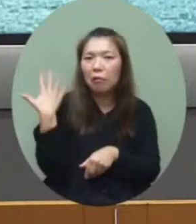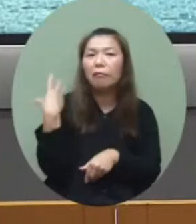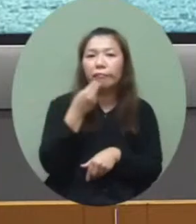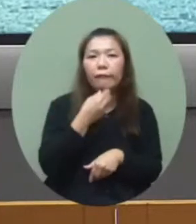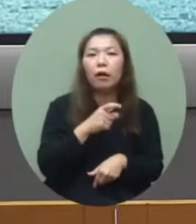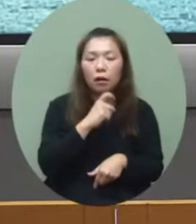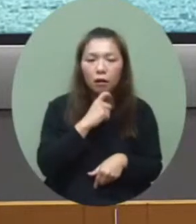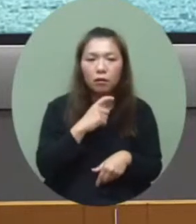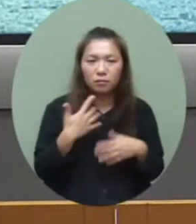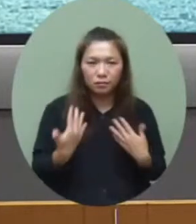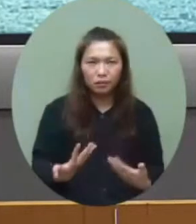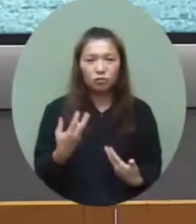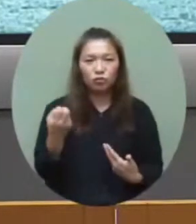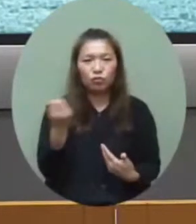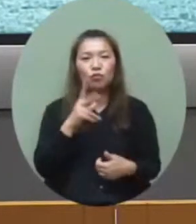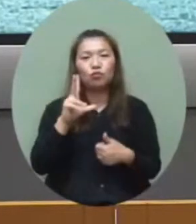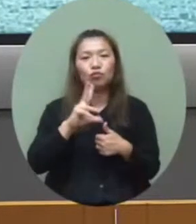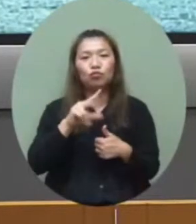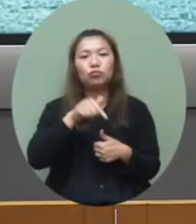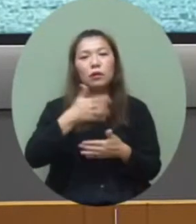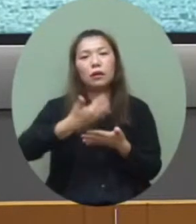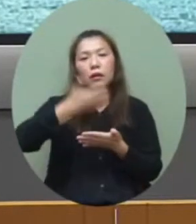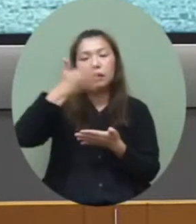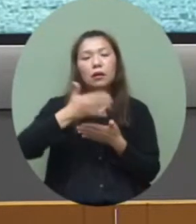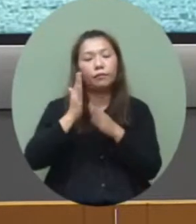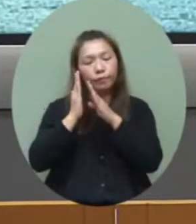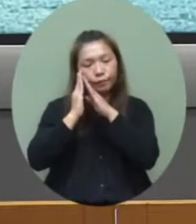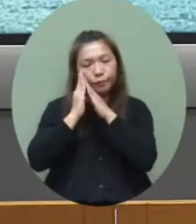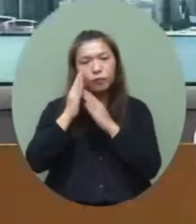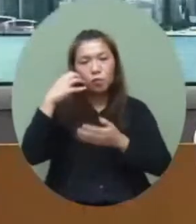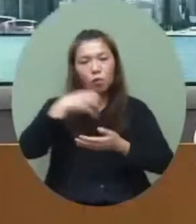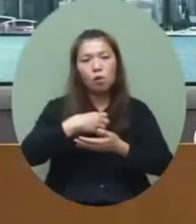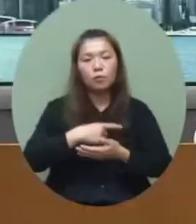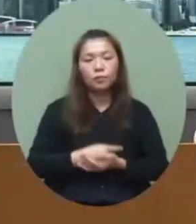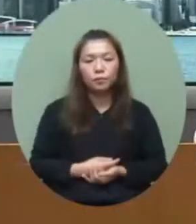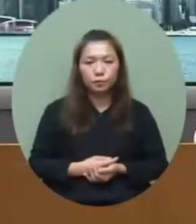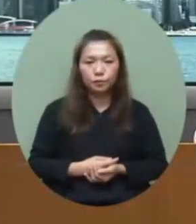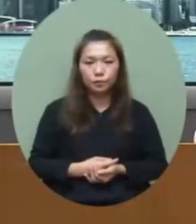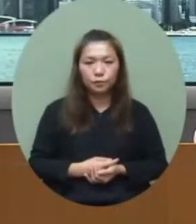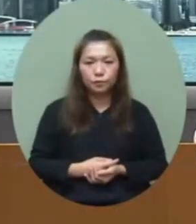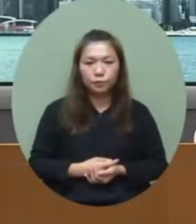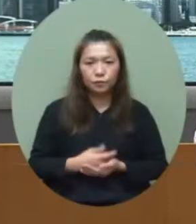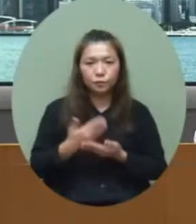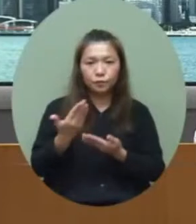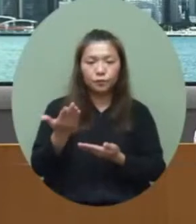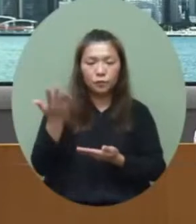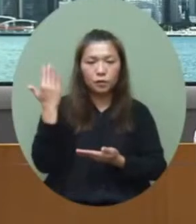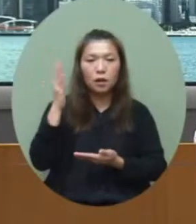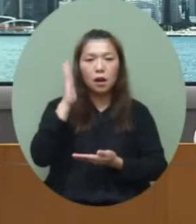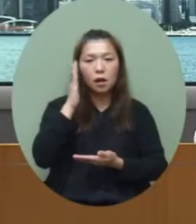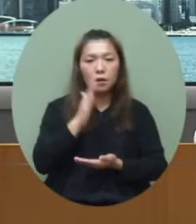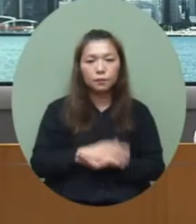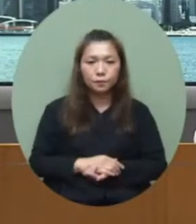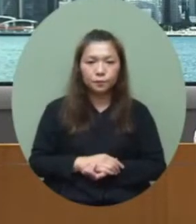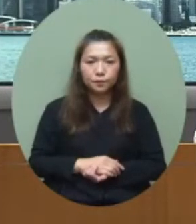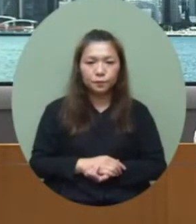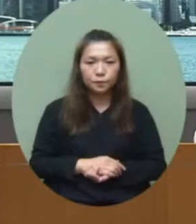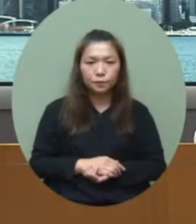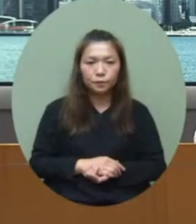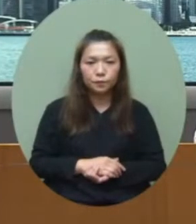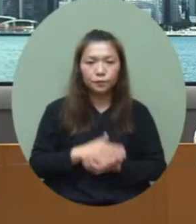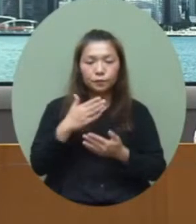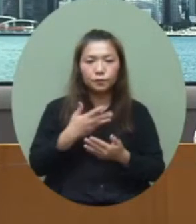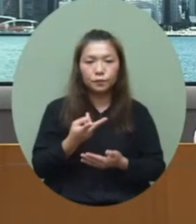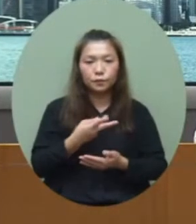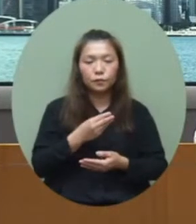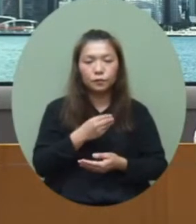of CTNs, there could be transmission simply by living in the same residential building. Next question, this